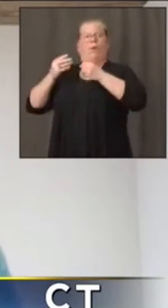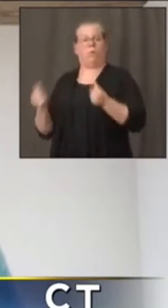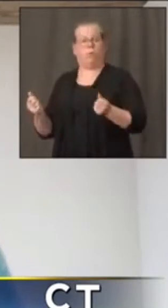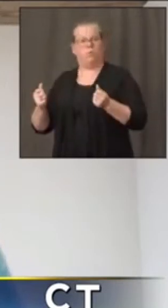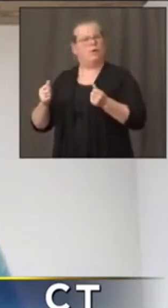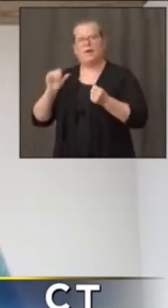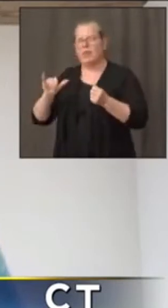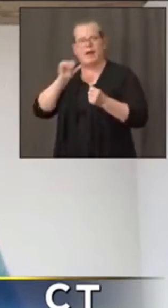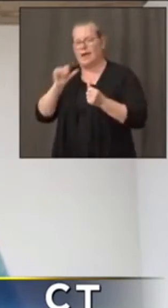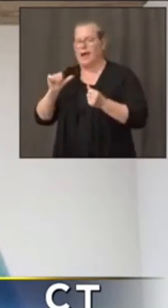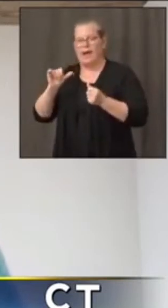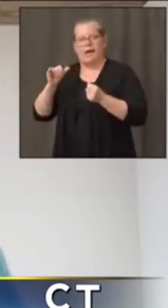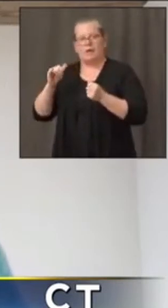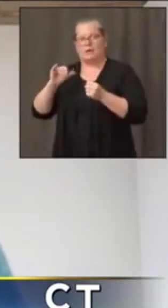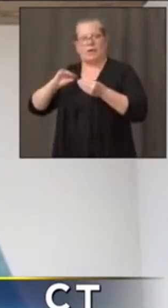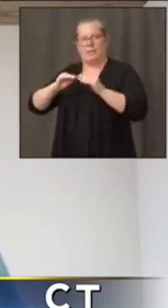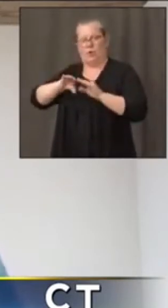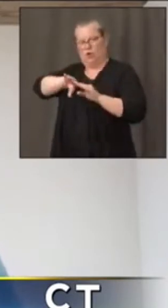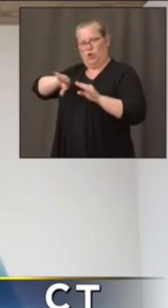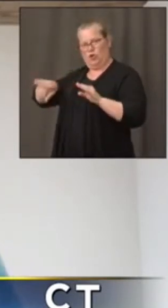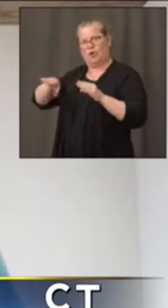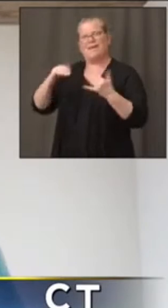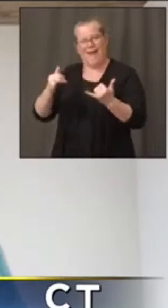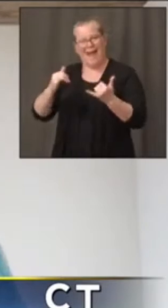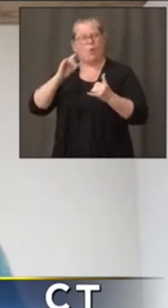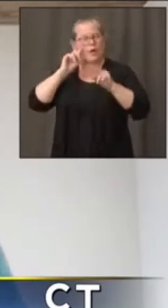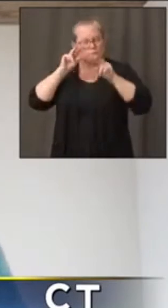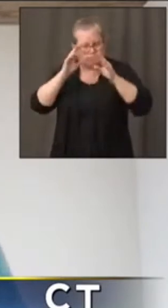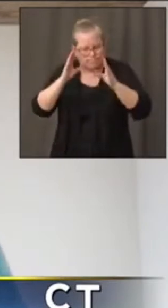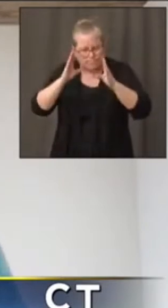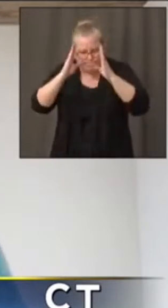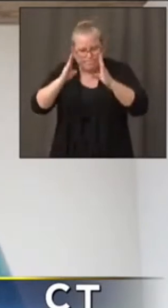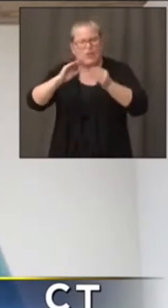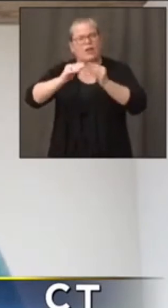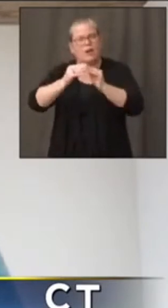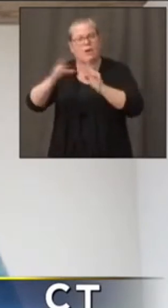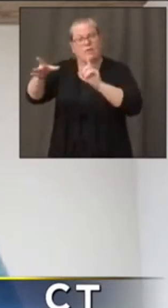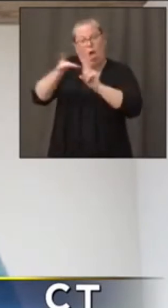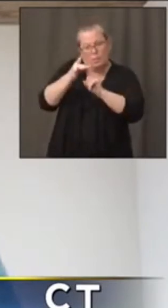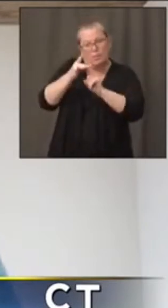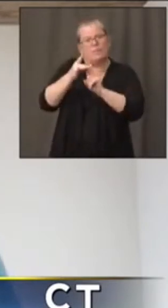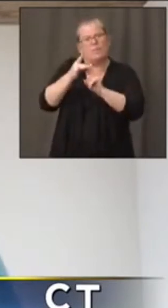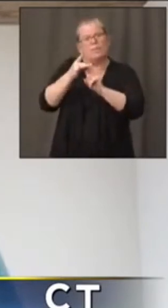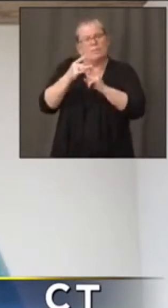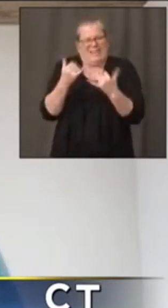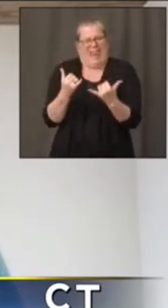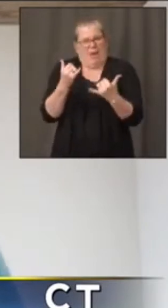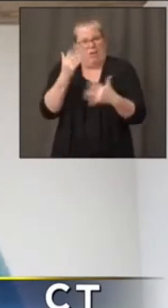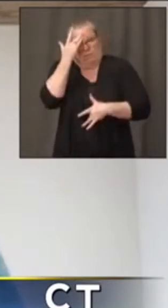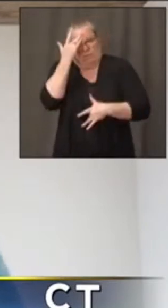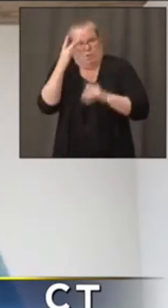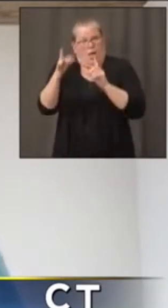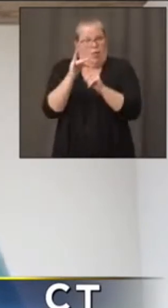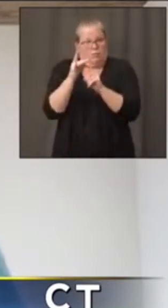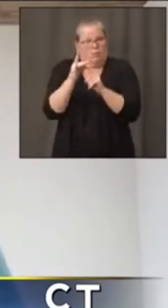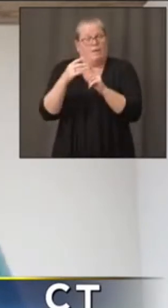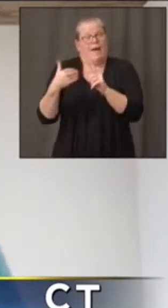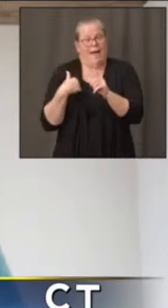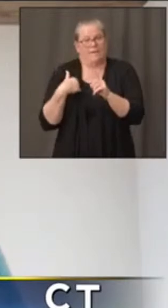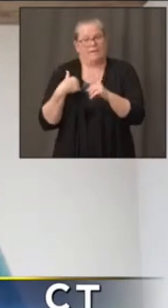study that estimated that around four point I think an eight percent of our population has already